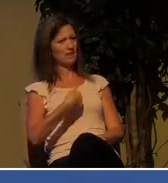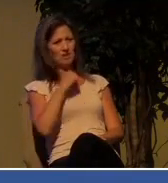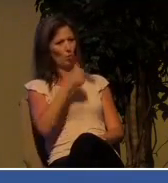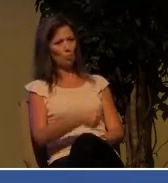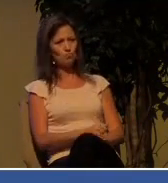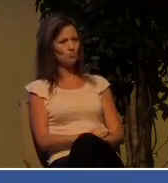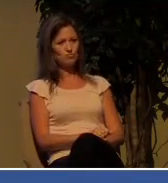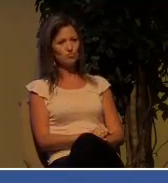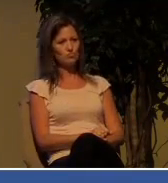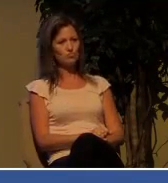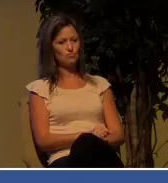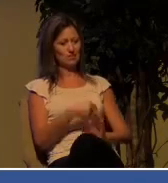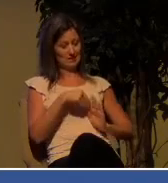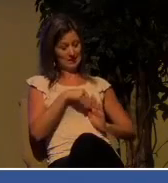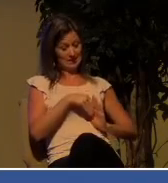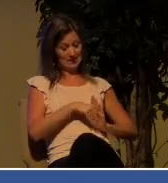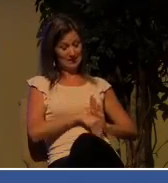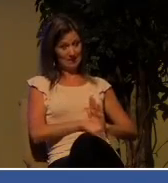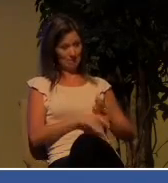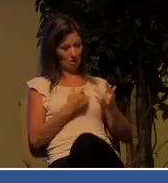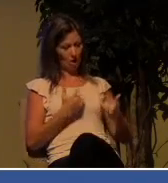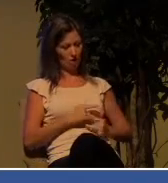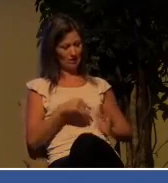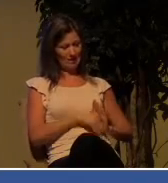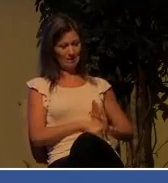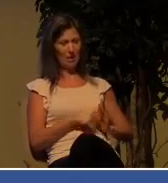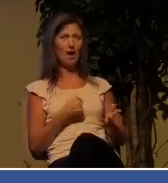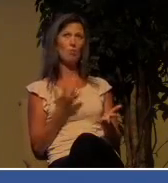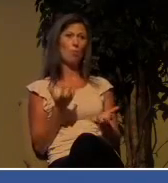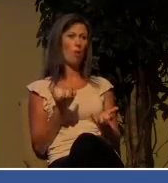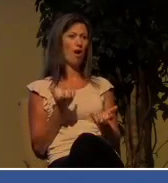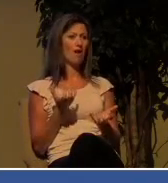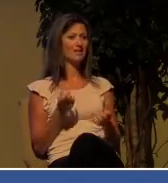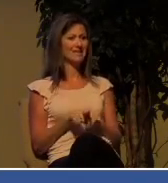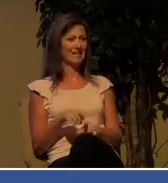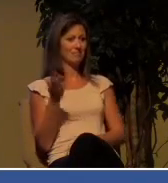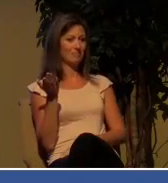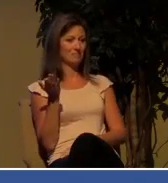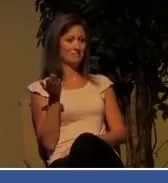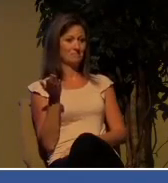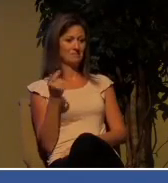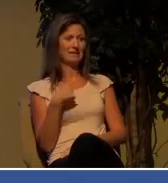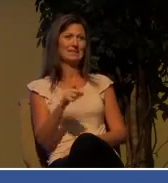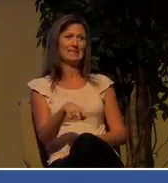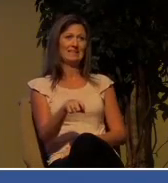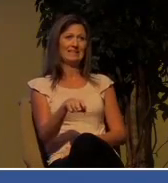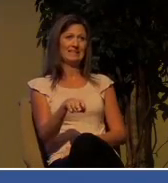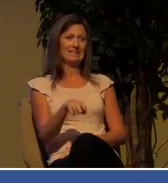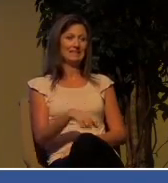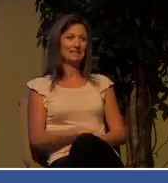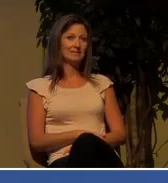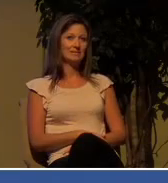knew deep down in my own heart, I wanted and I needed.